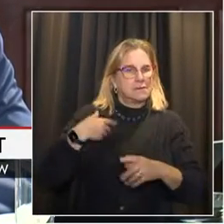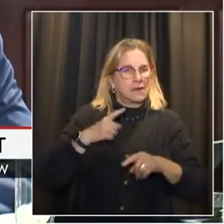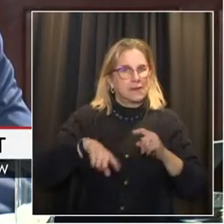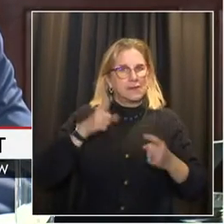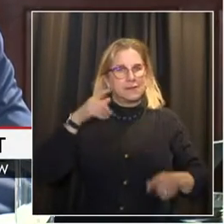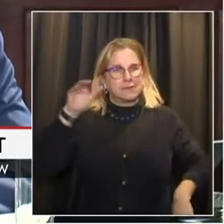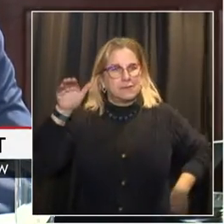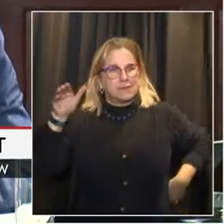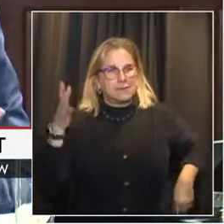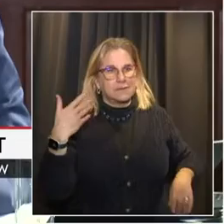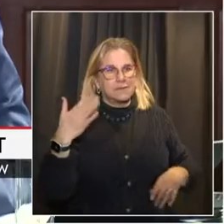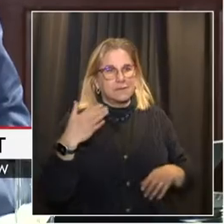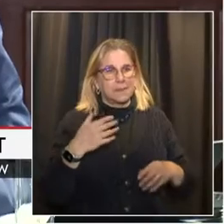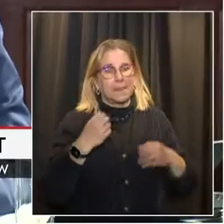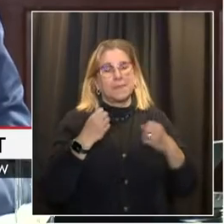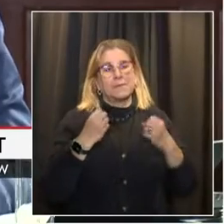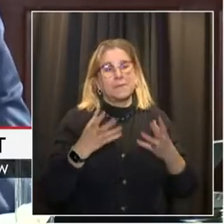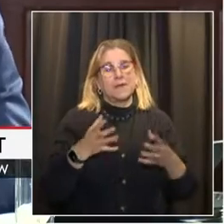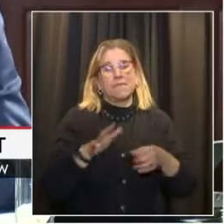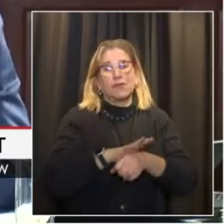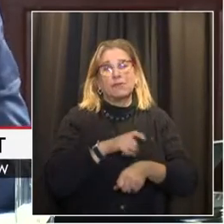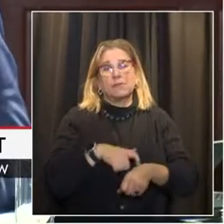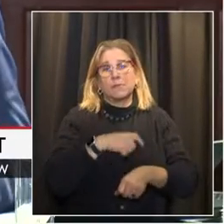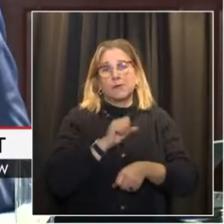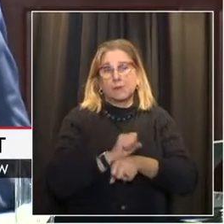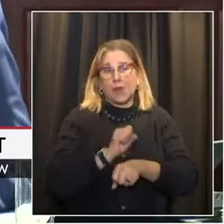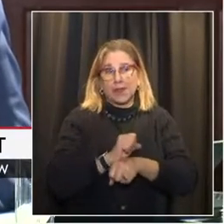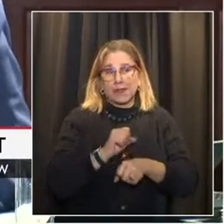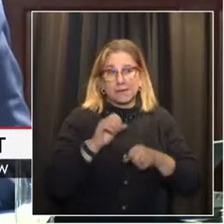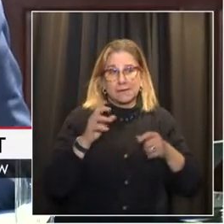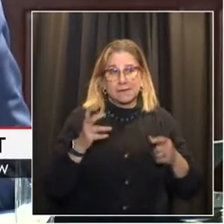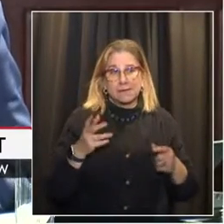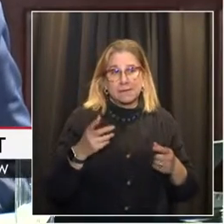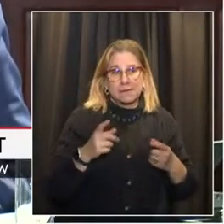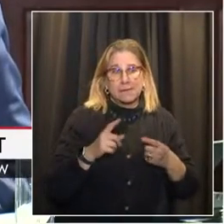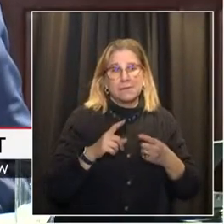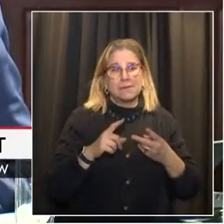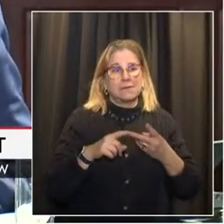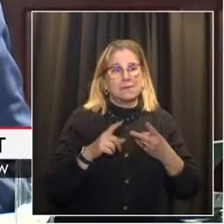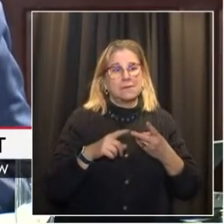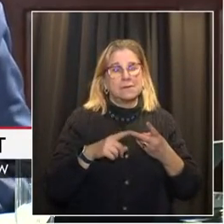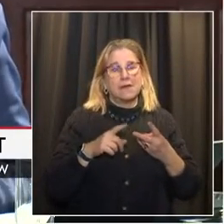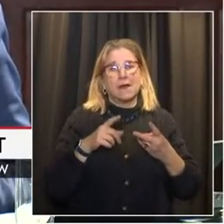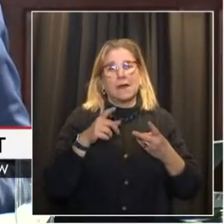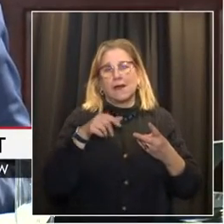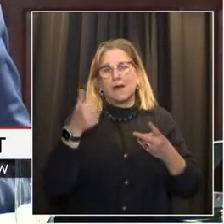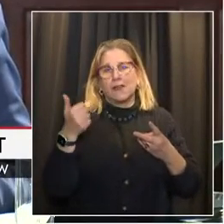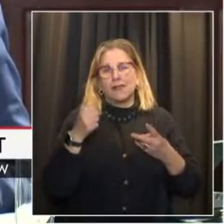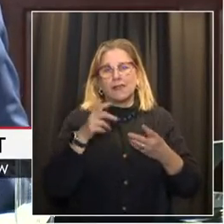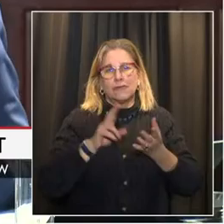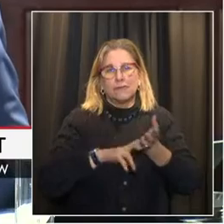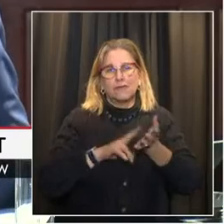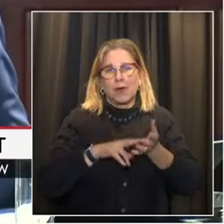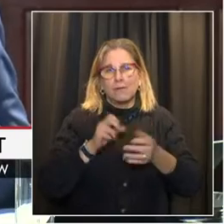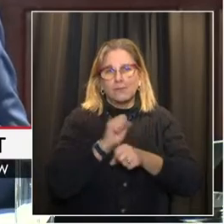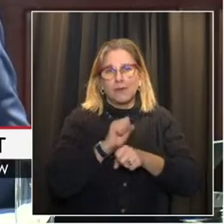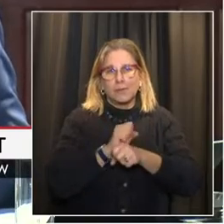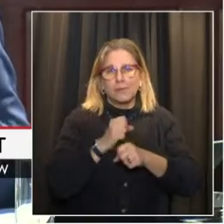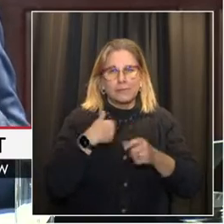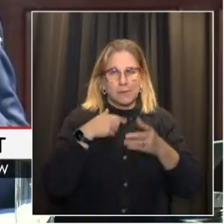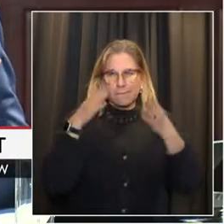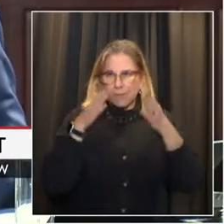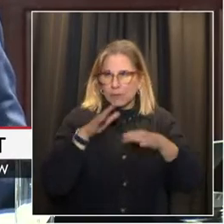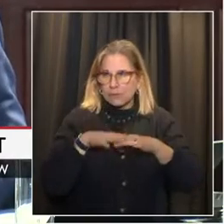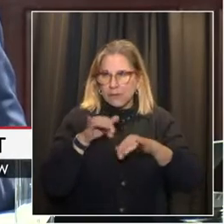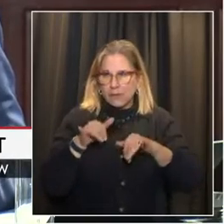DC crimes. I didn't have any data about that. So this is partly a chart not meant to answer all the questions, but it's sort of being